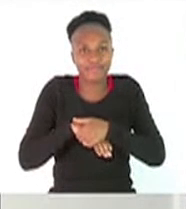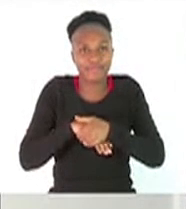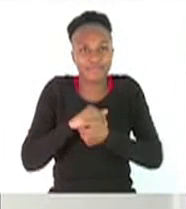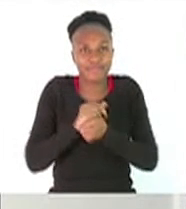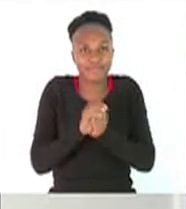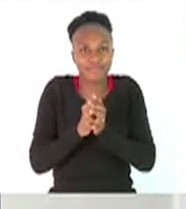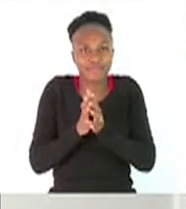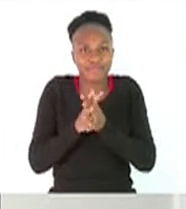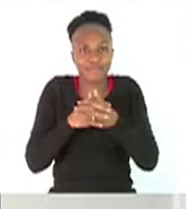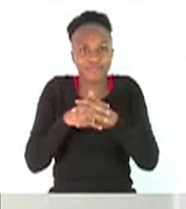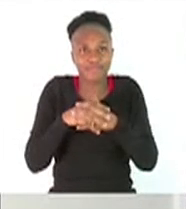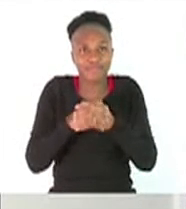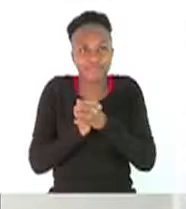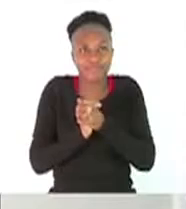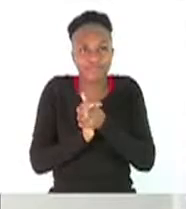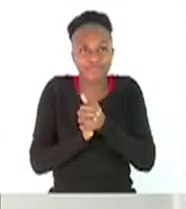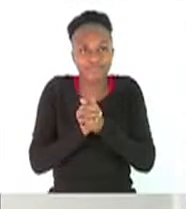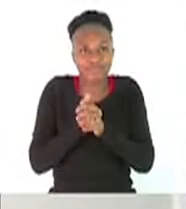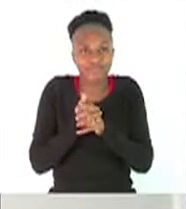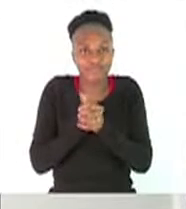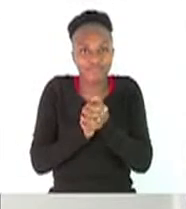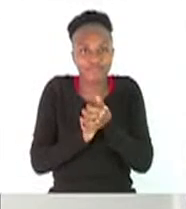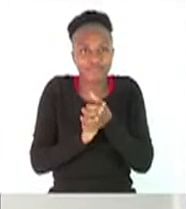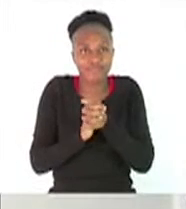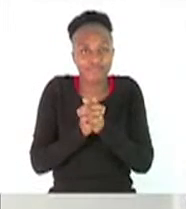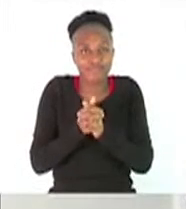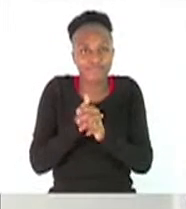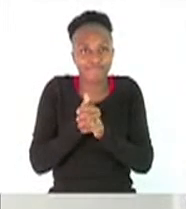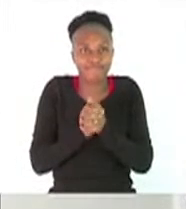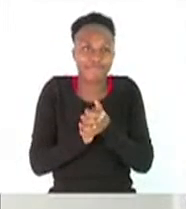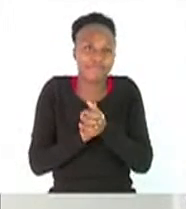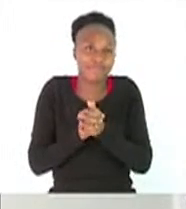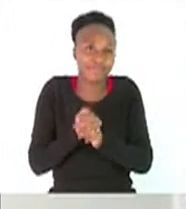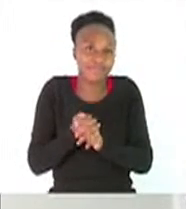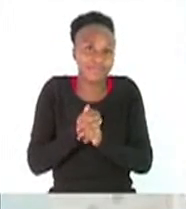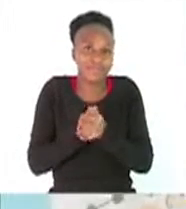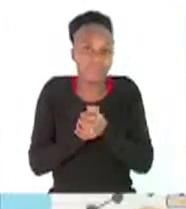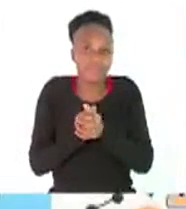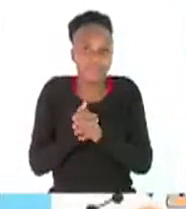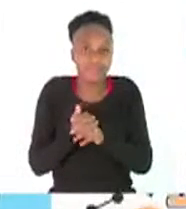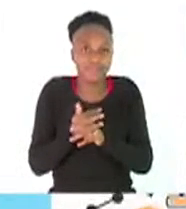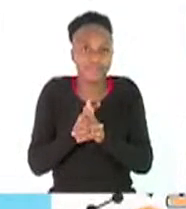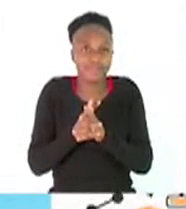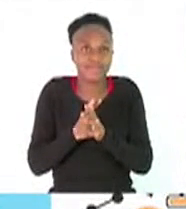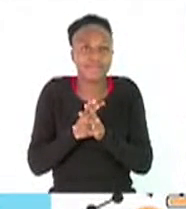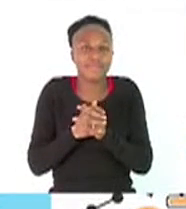and between your fingers. That's it.